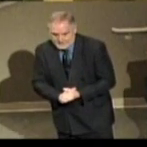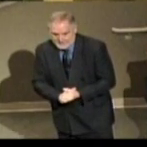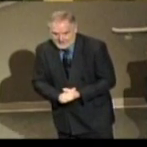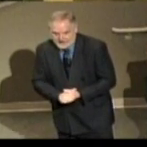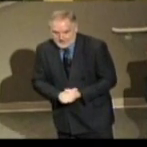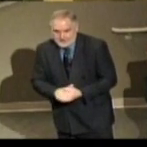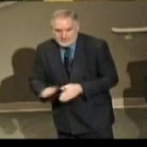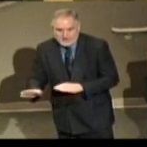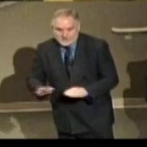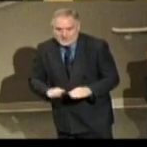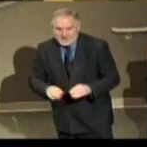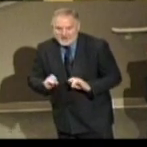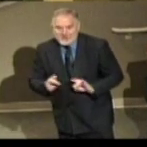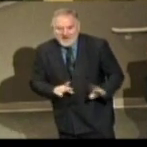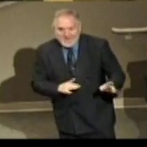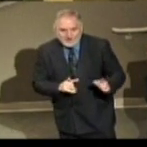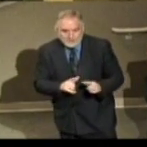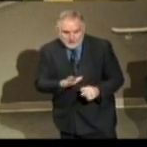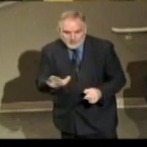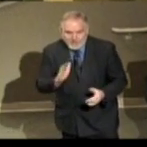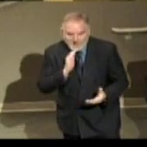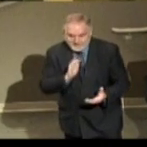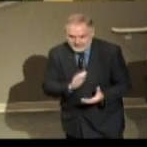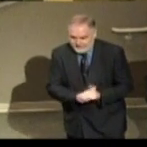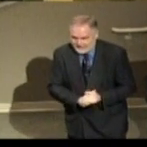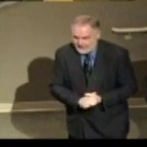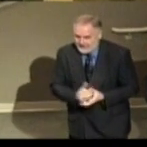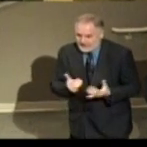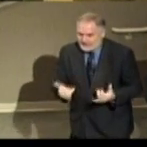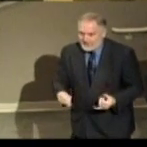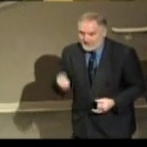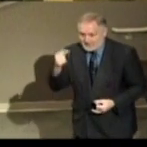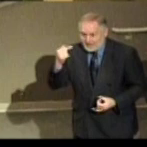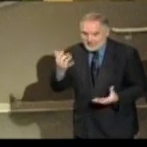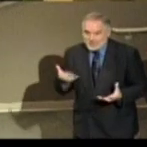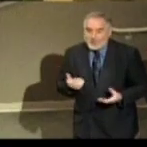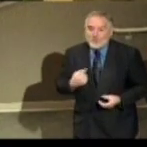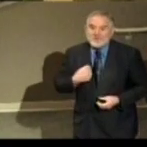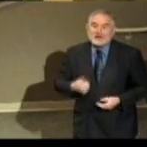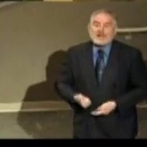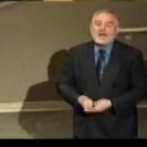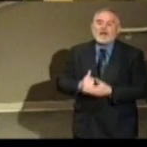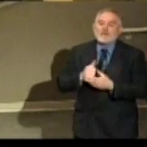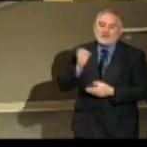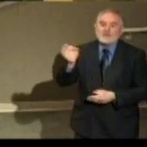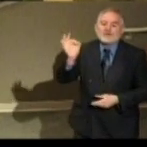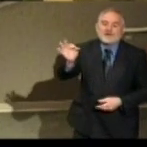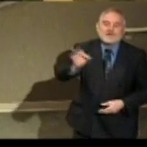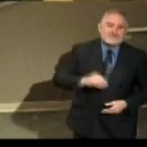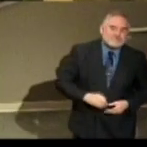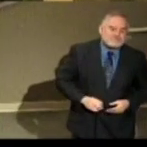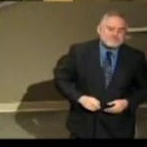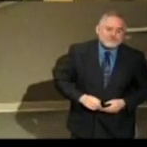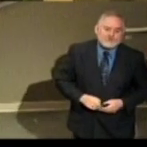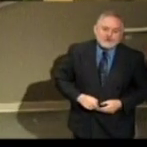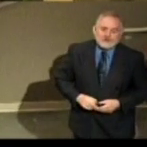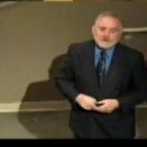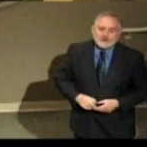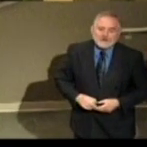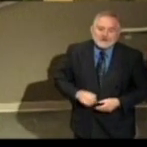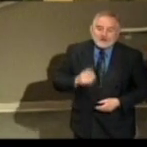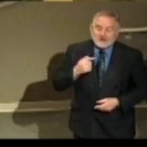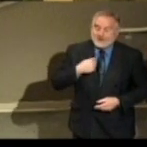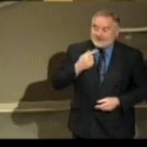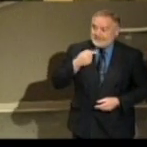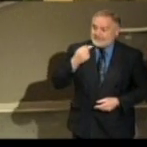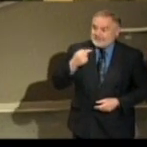You treated her horrible. And now I suppose you want me to help you tonight. Yeah. And I